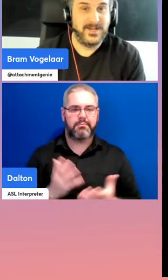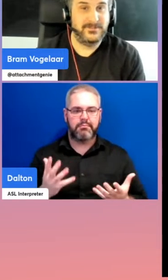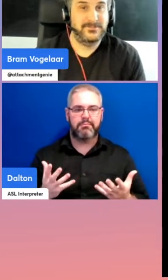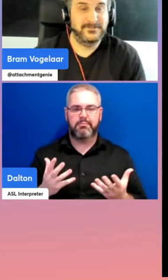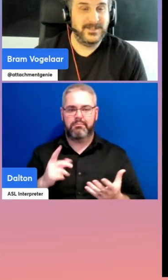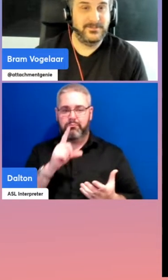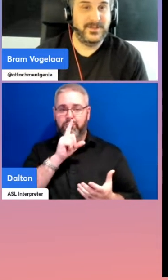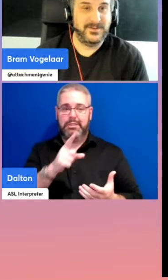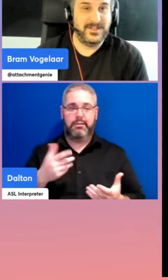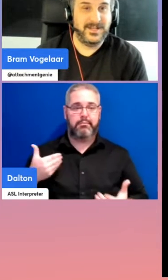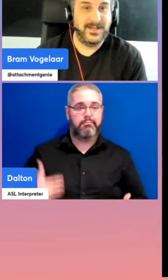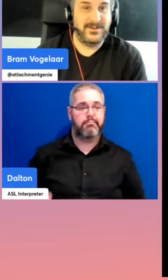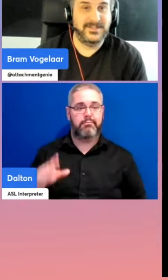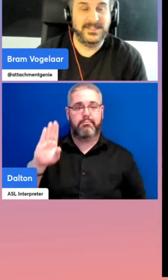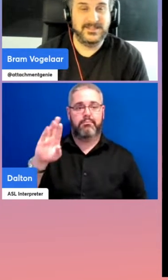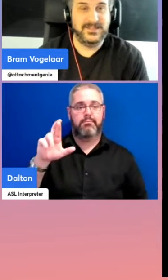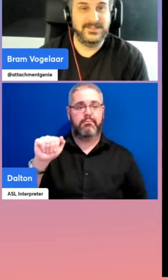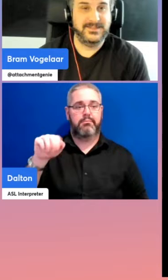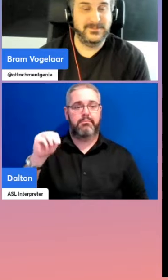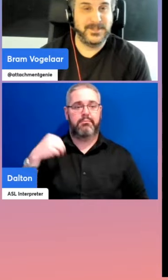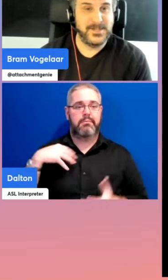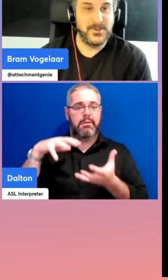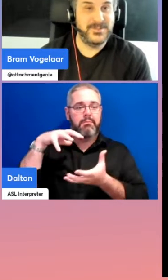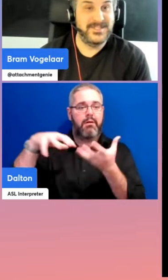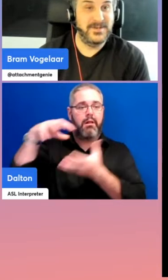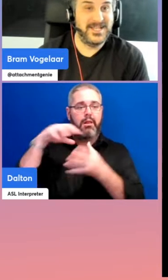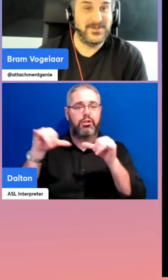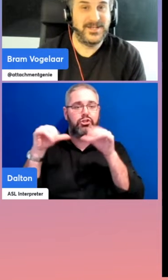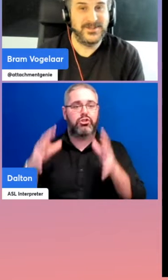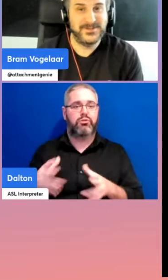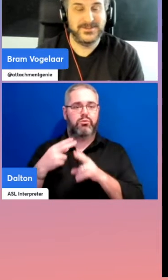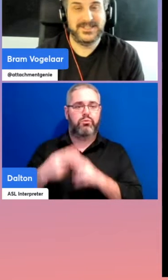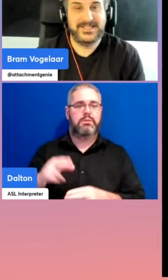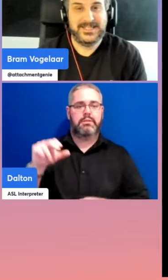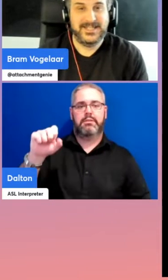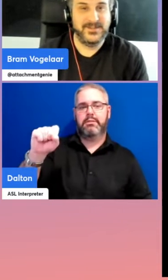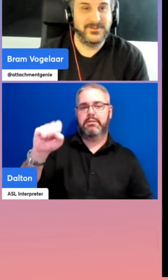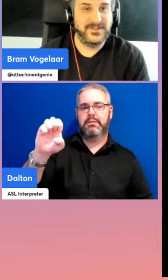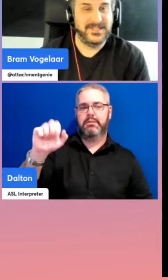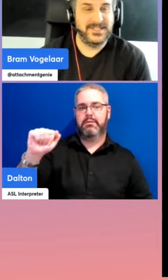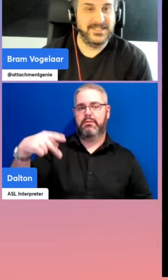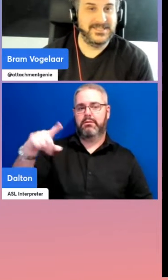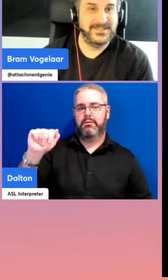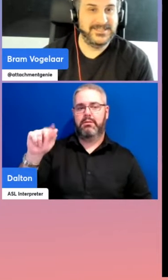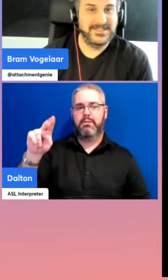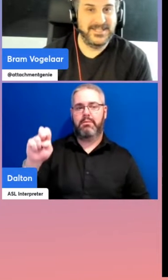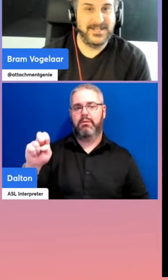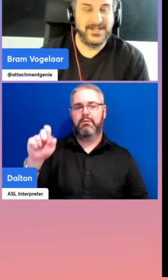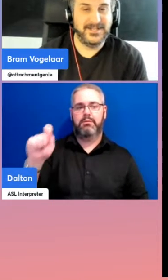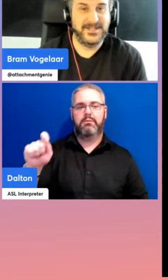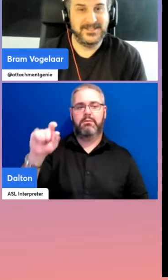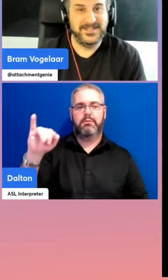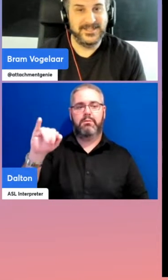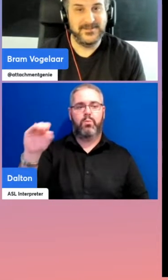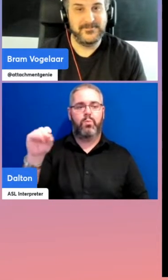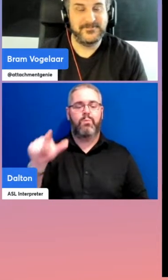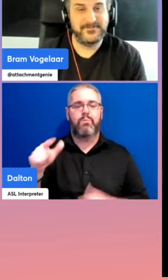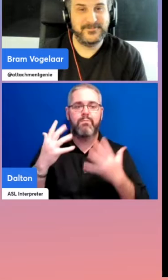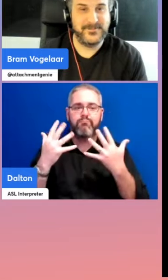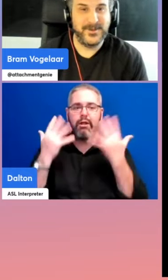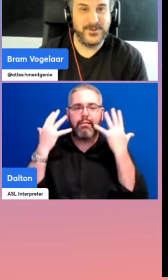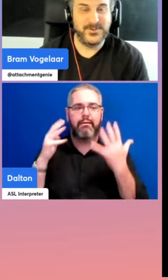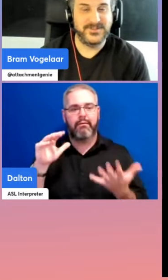I'm Bram. I'm currently a cloud engineer at something called Seaplane.io, your friendly AI